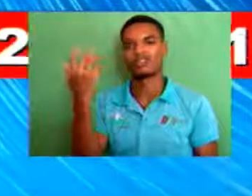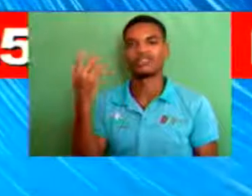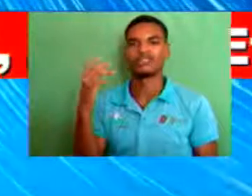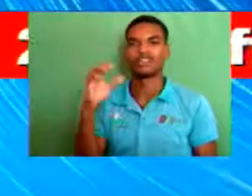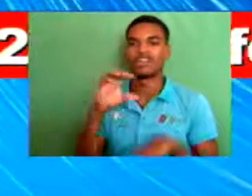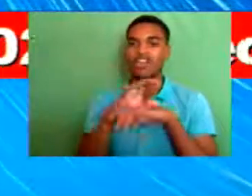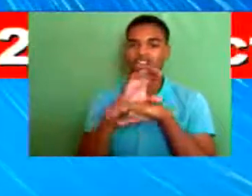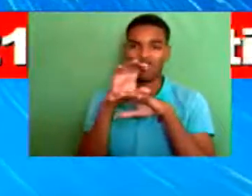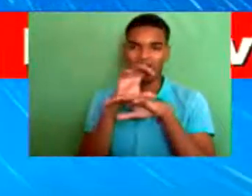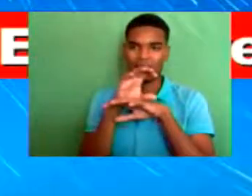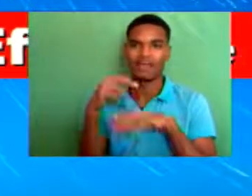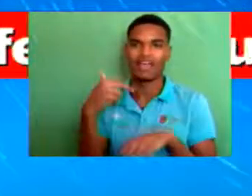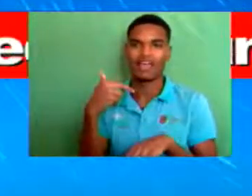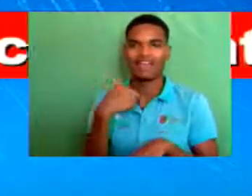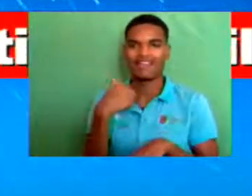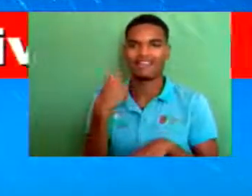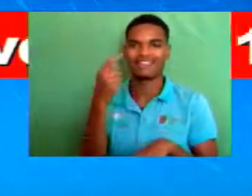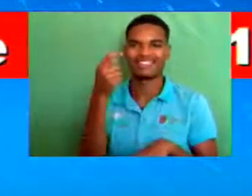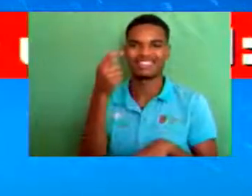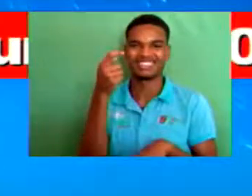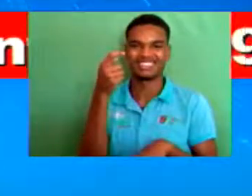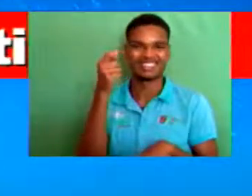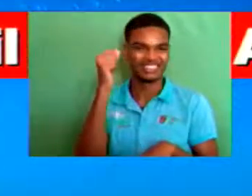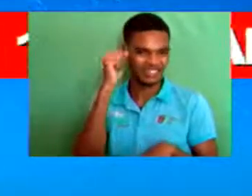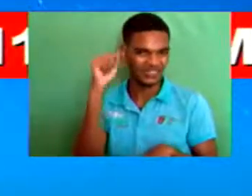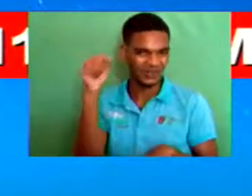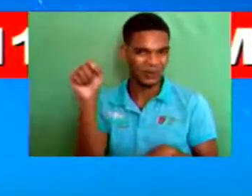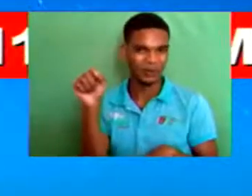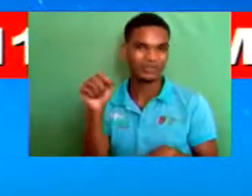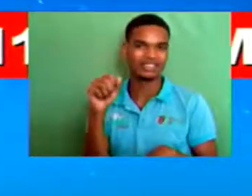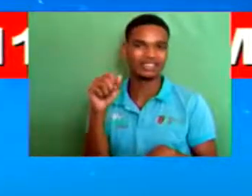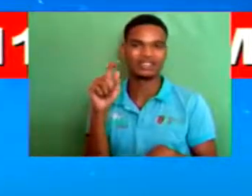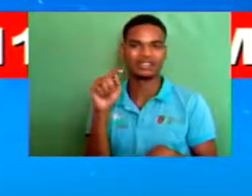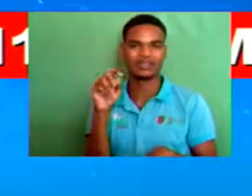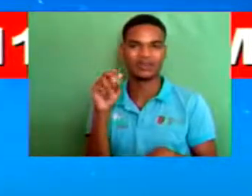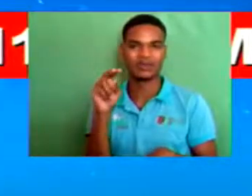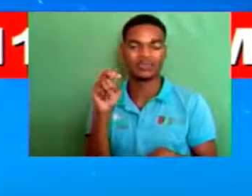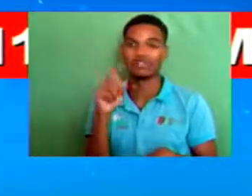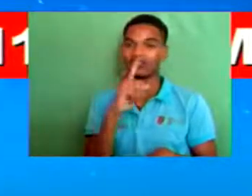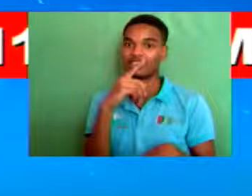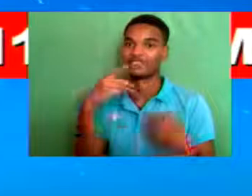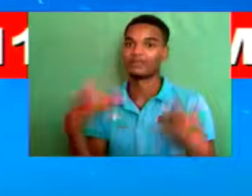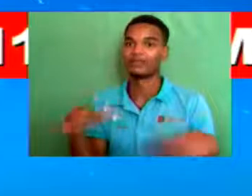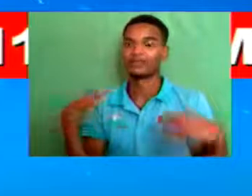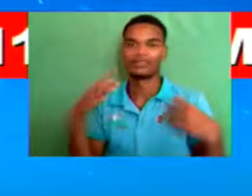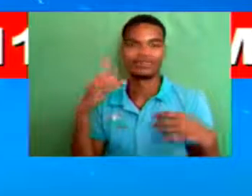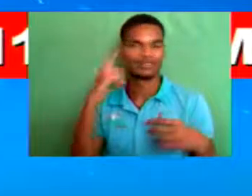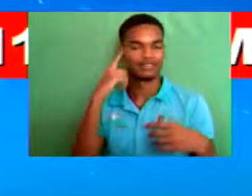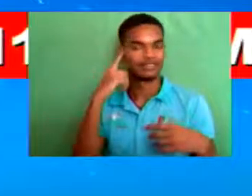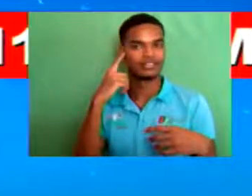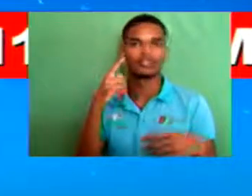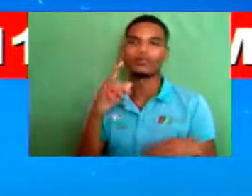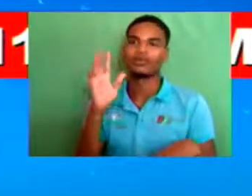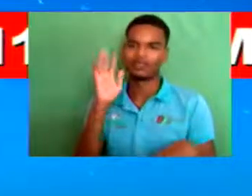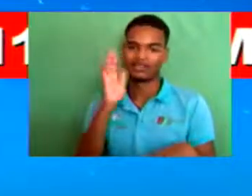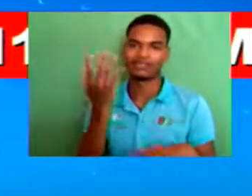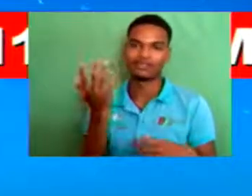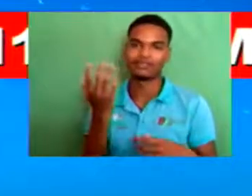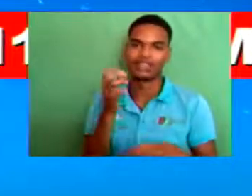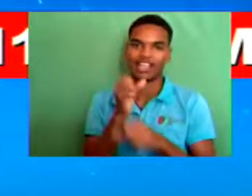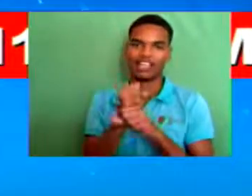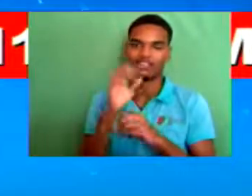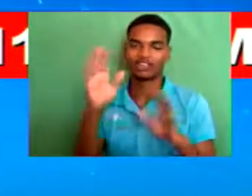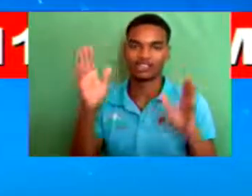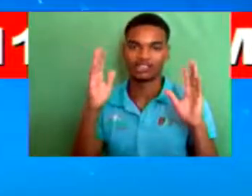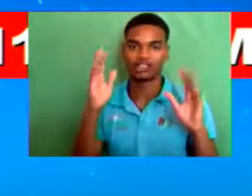has a screeching tone. Now the Caribbean has a screeching tone that's quite jarring, but it'll get your attention. We did another